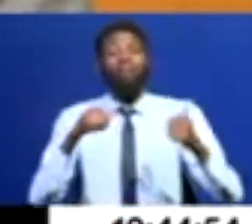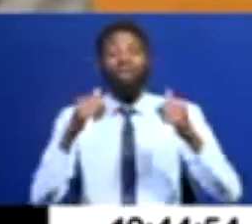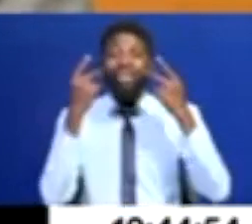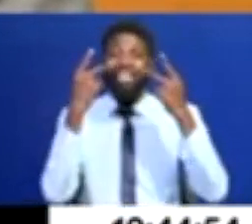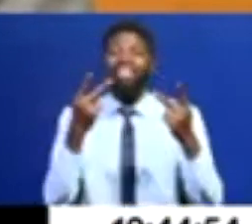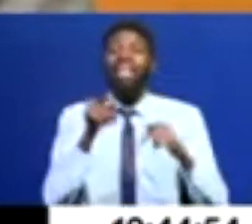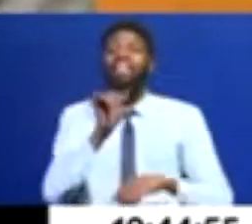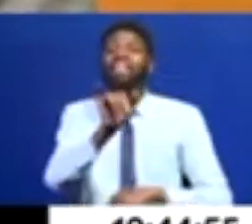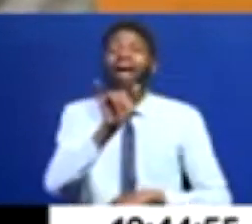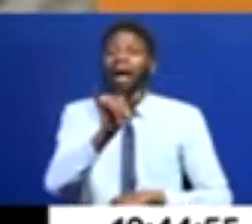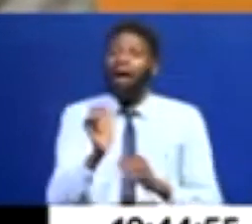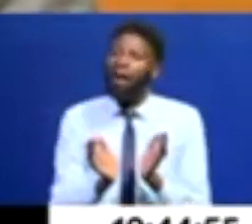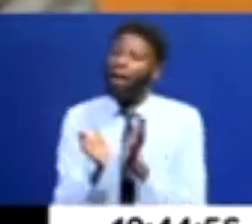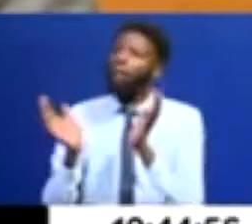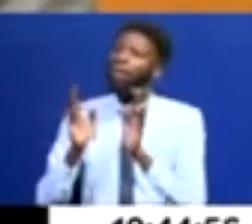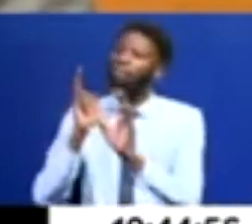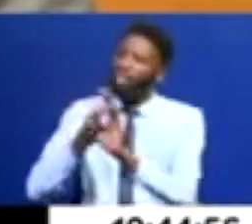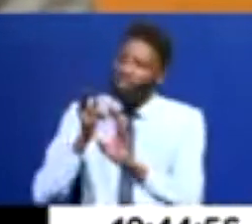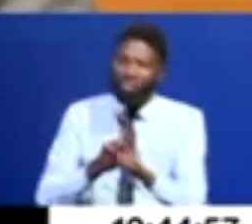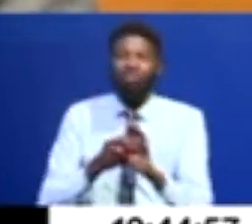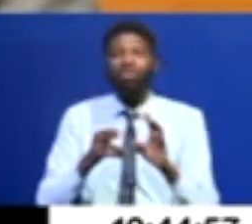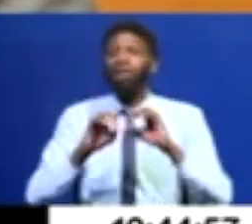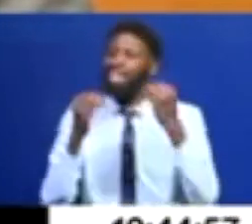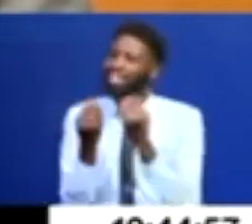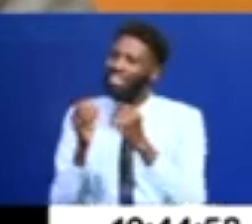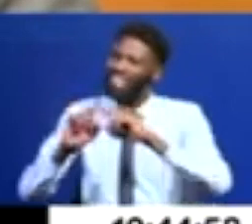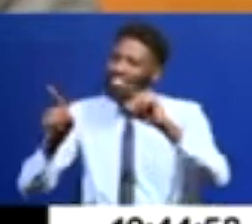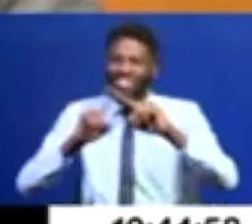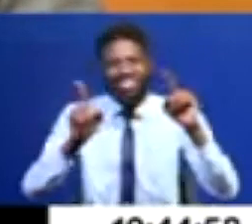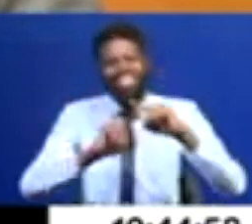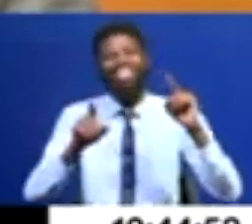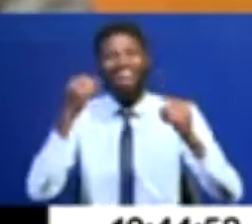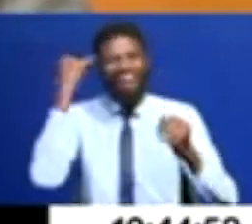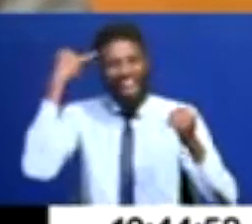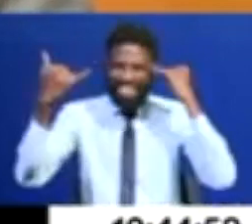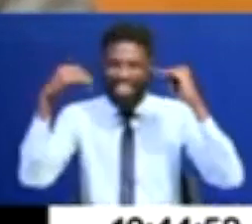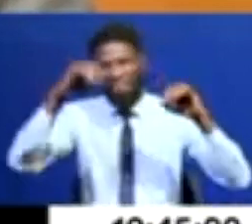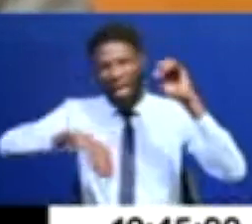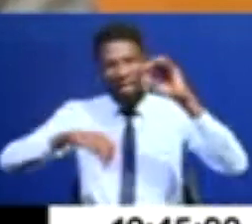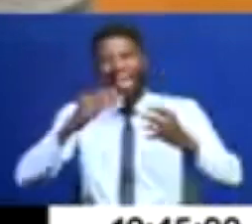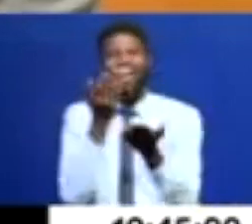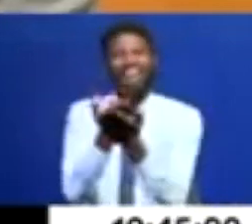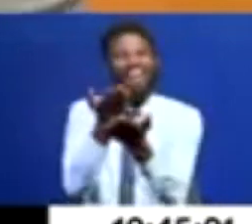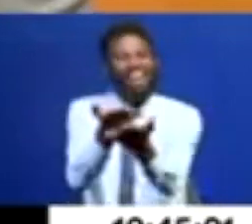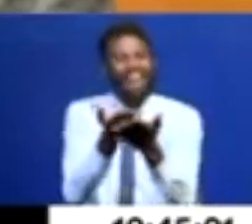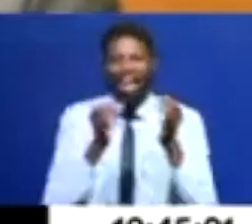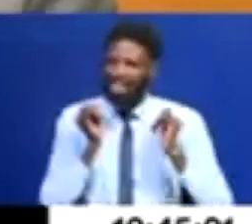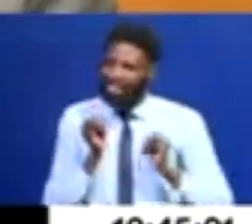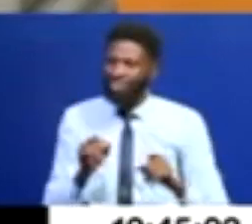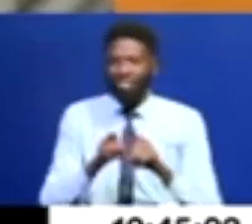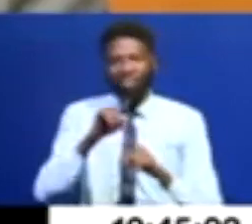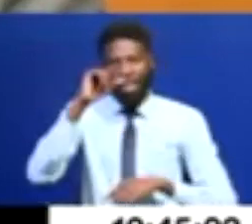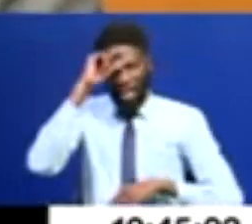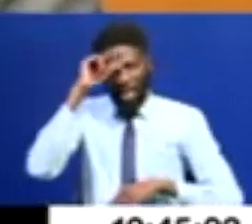all these memorandums that organizations have put in place, individuals and even government institutions have come in the defense